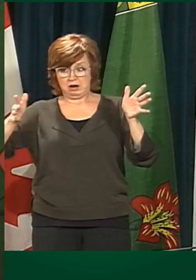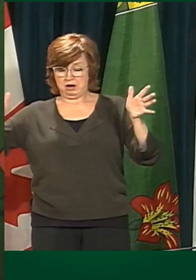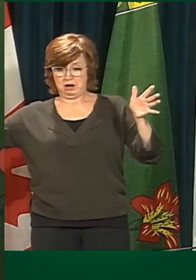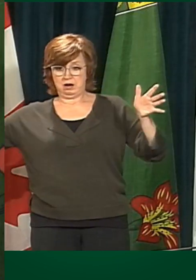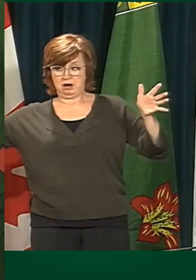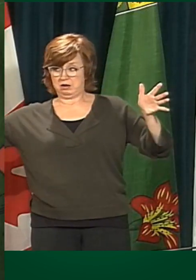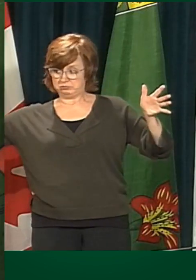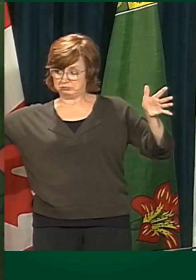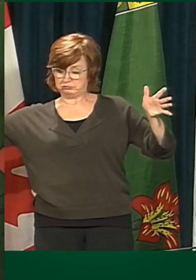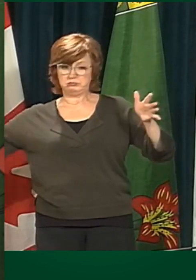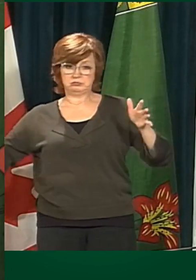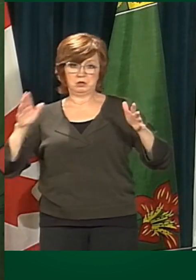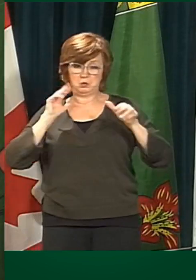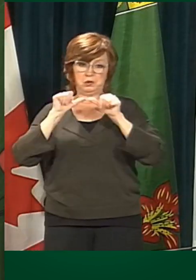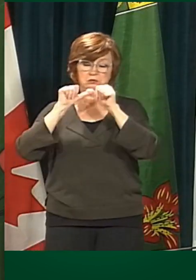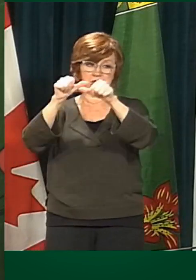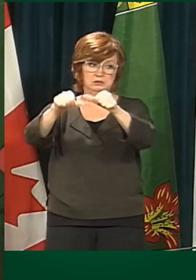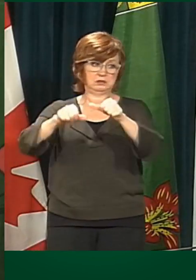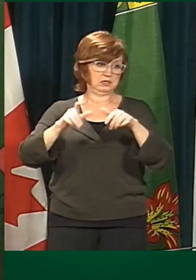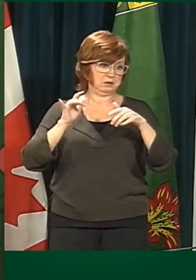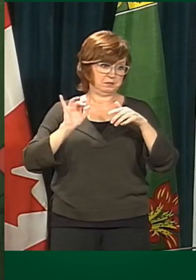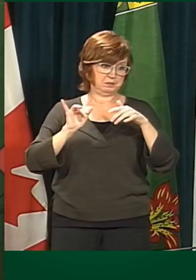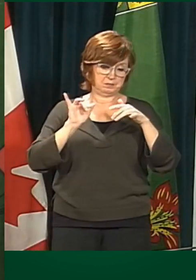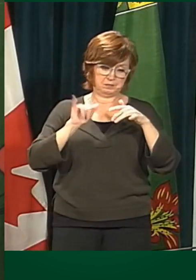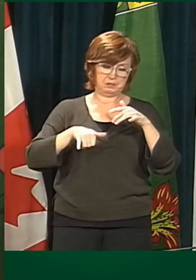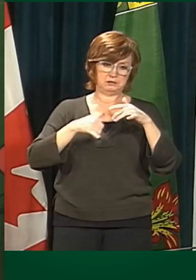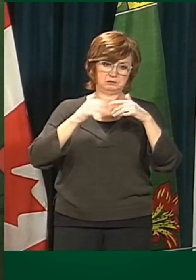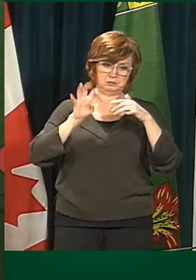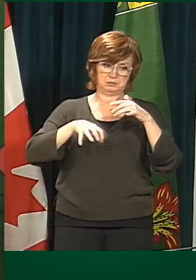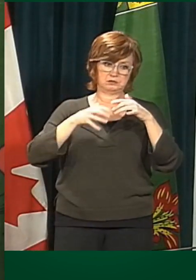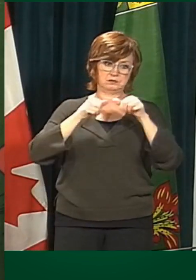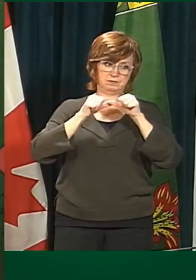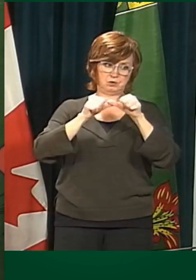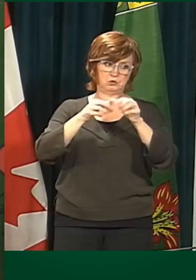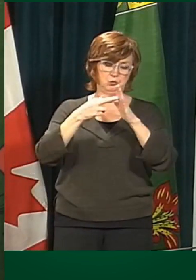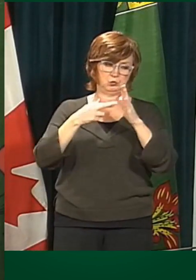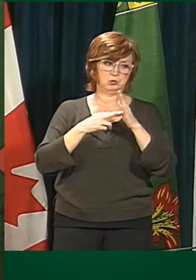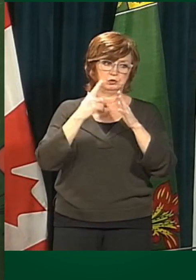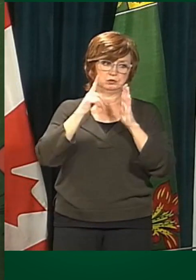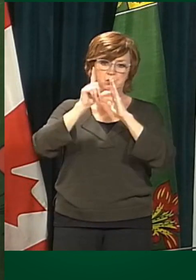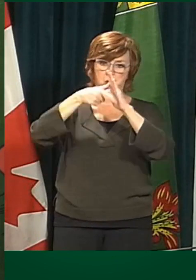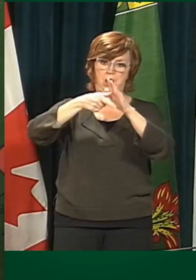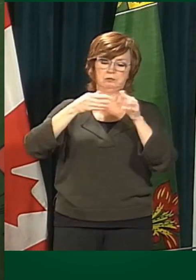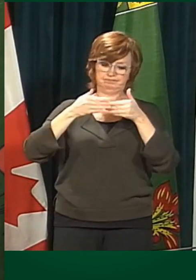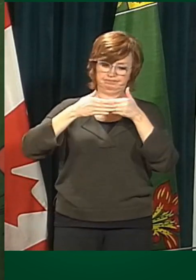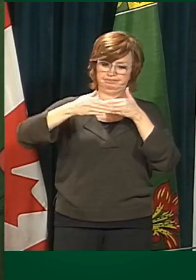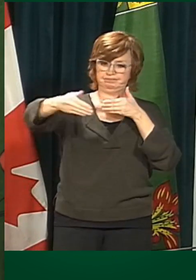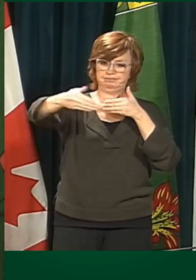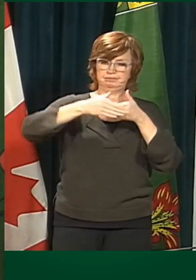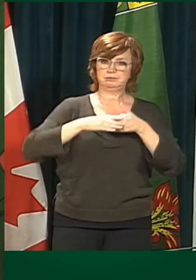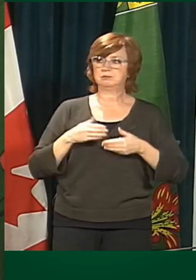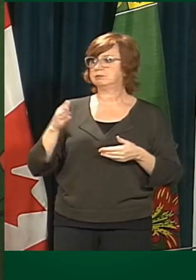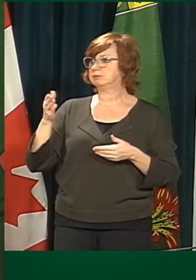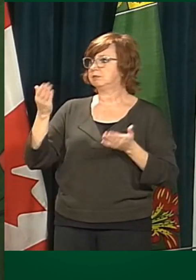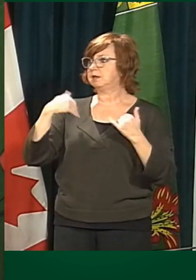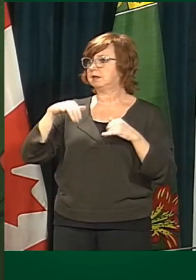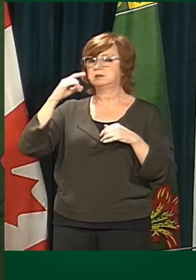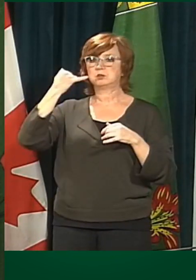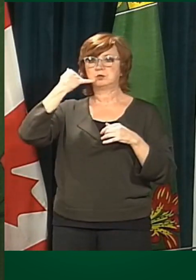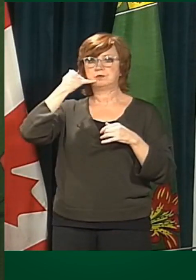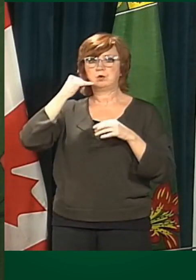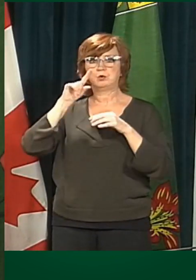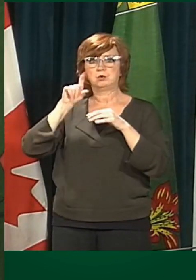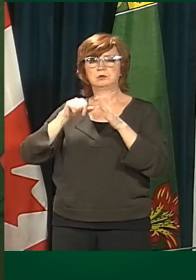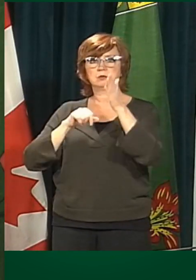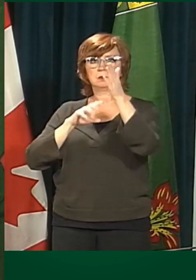transmission. So we still have to maintain all those good habits for the foreseeable future. We'll take our next question from the phone line, operator. We